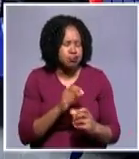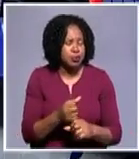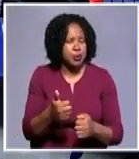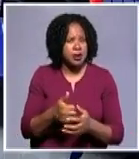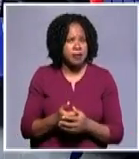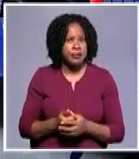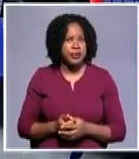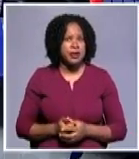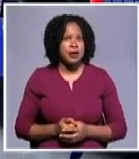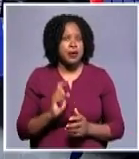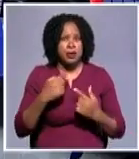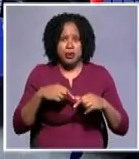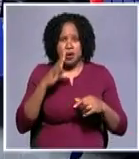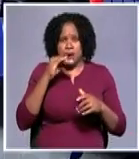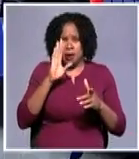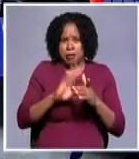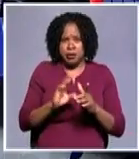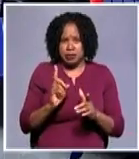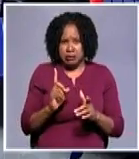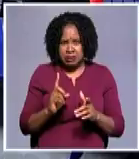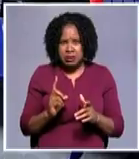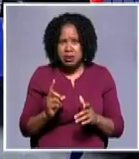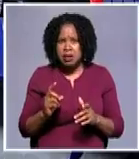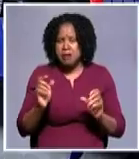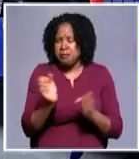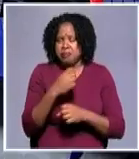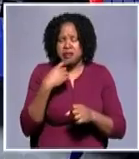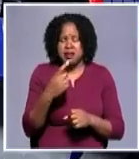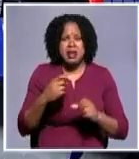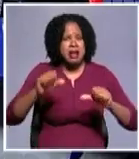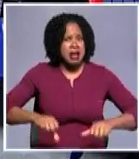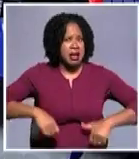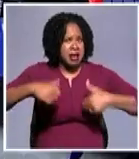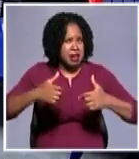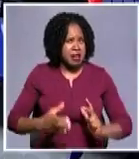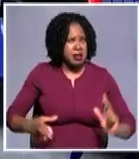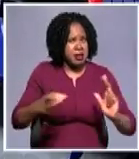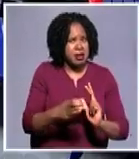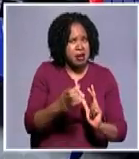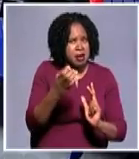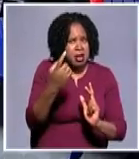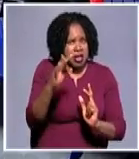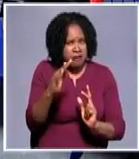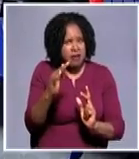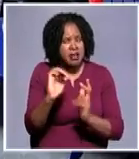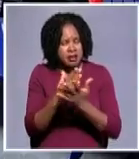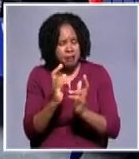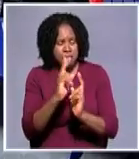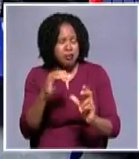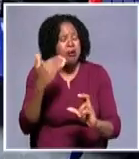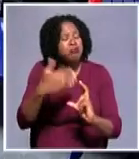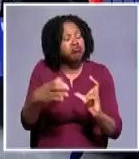we cannot talk about a healthy society if some people in the society are